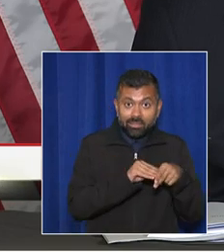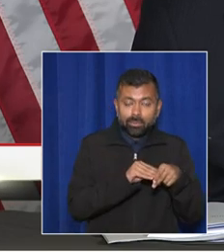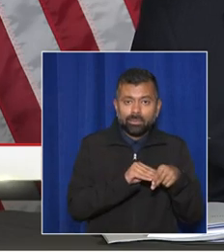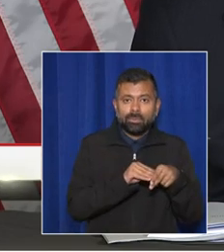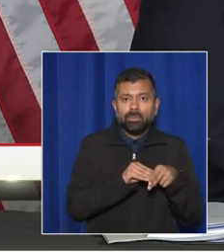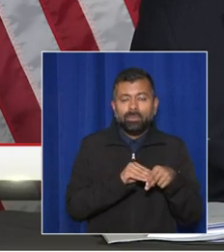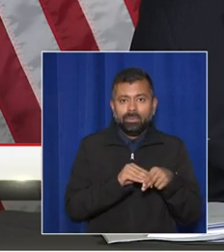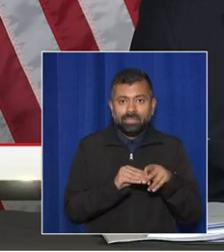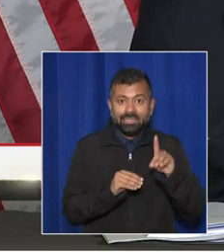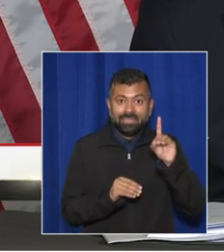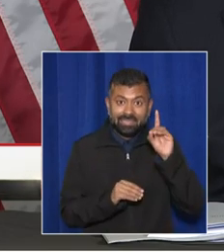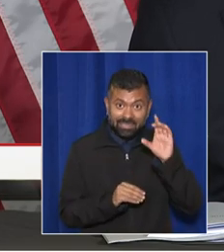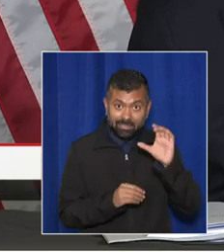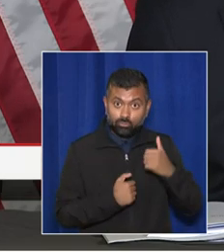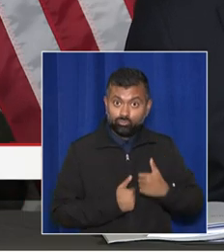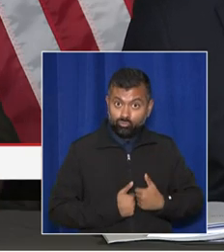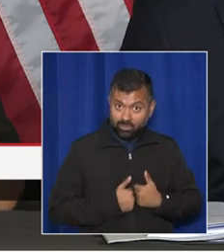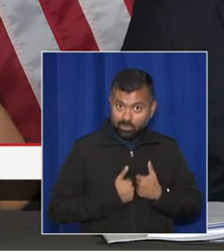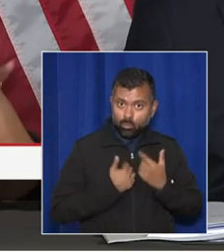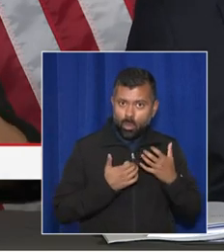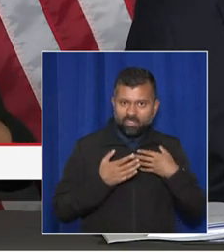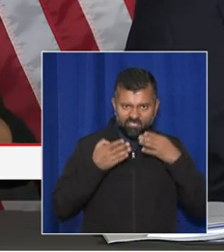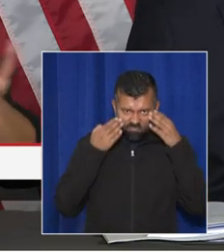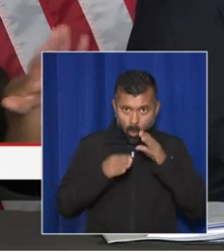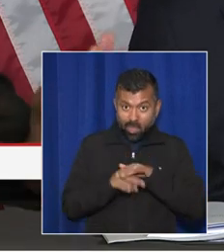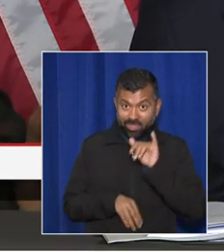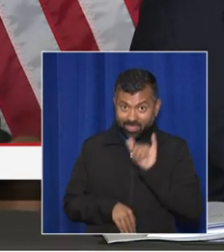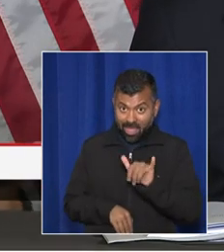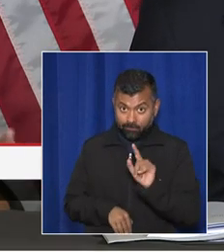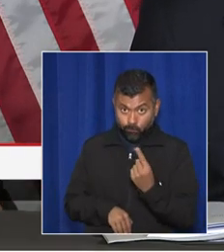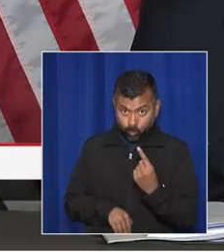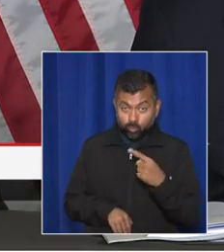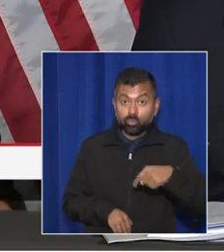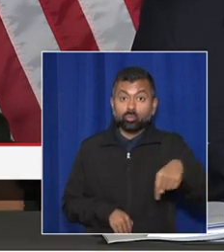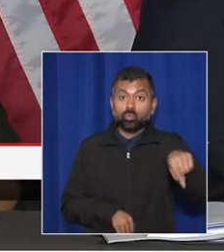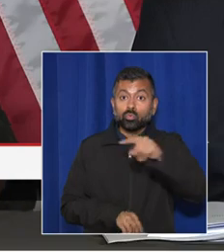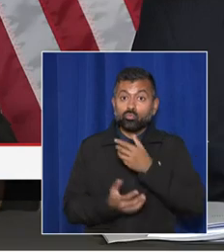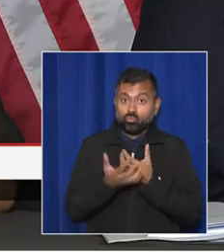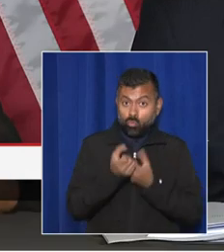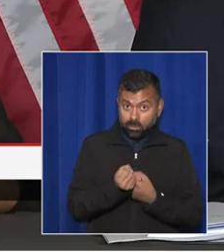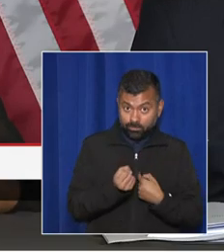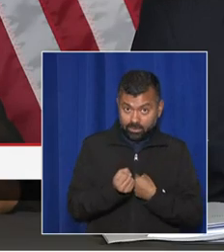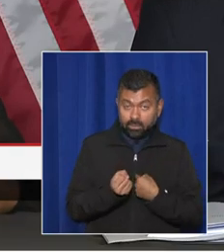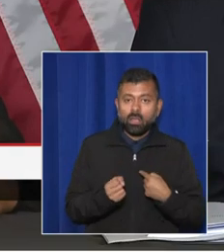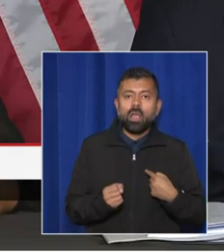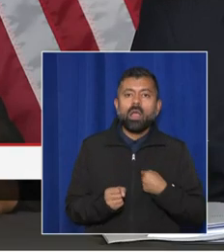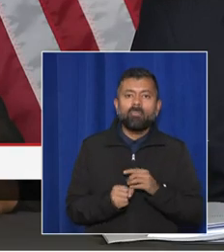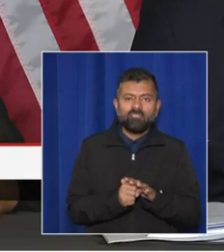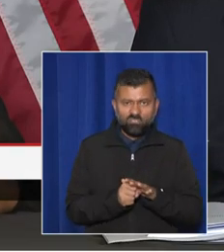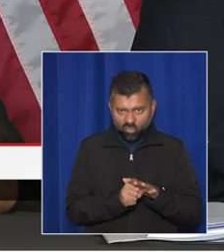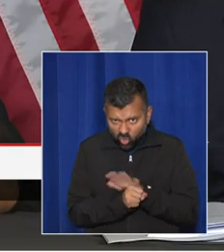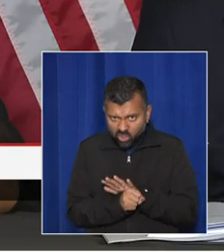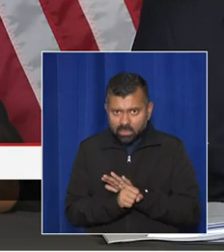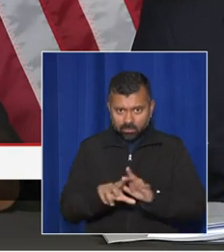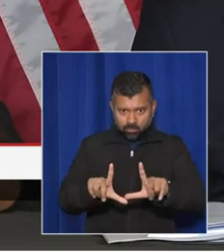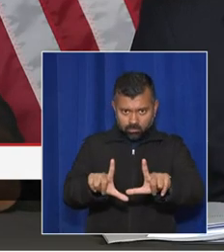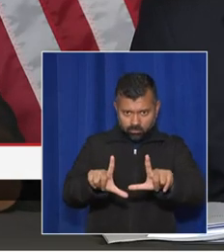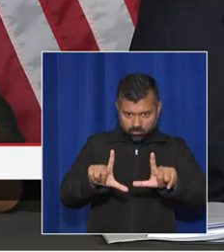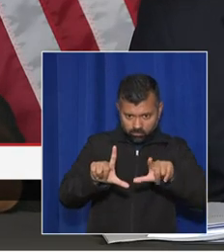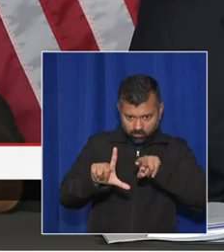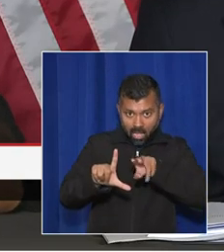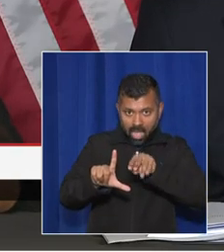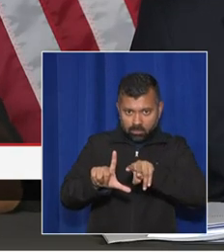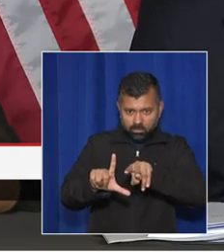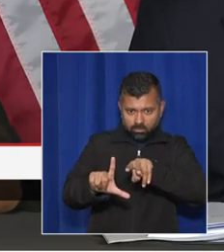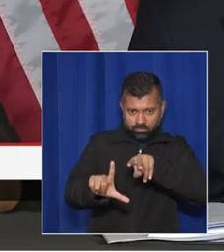it. They know that I have the full view of the field in front of us, and I'll